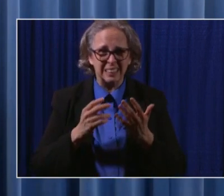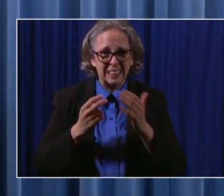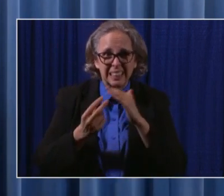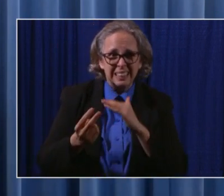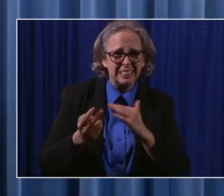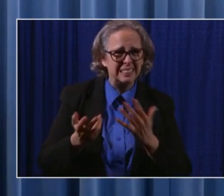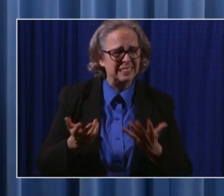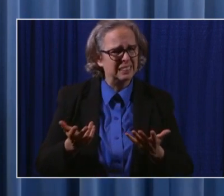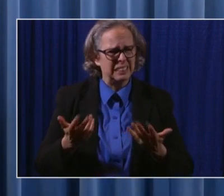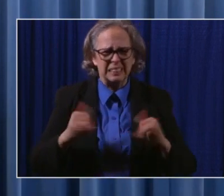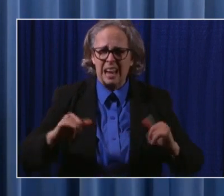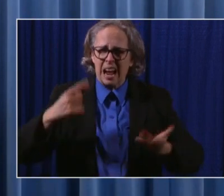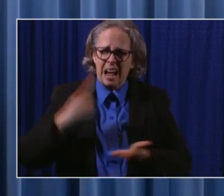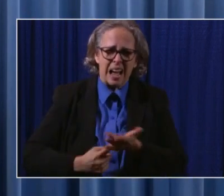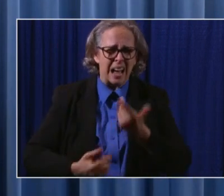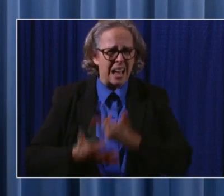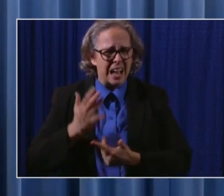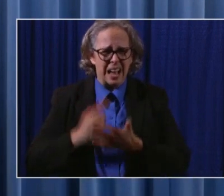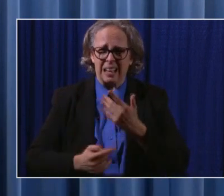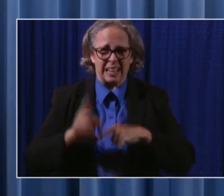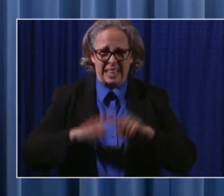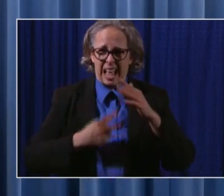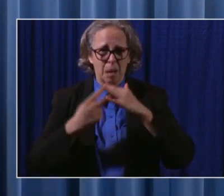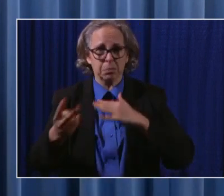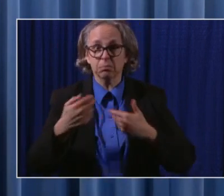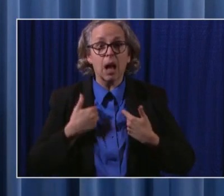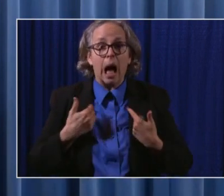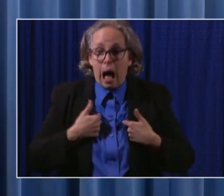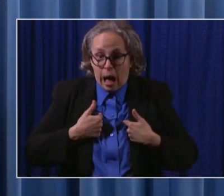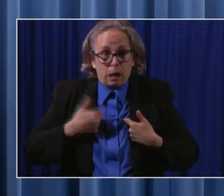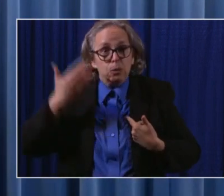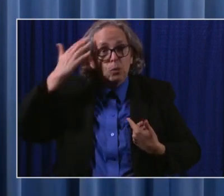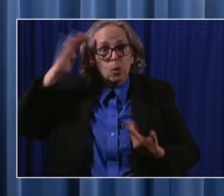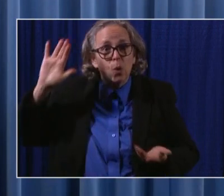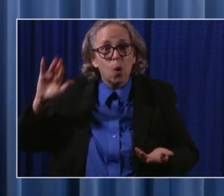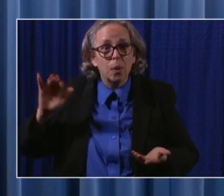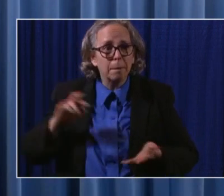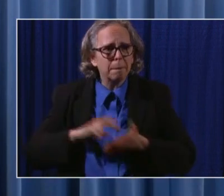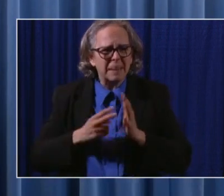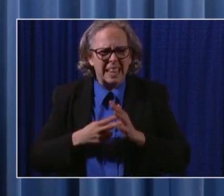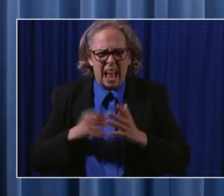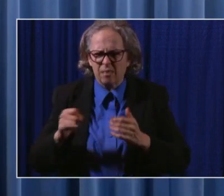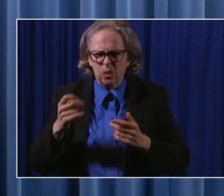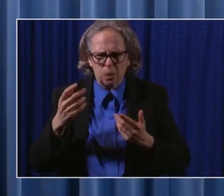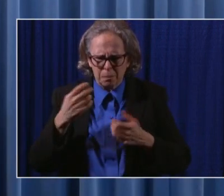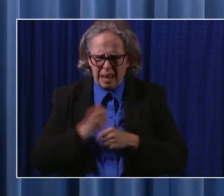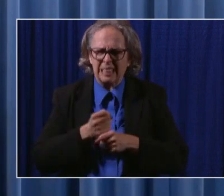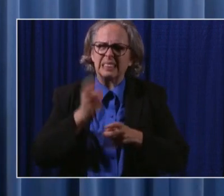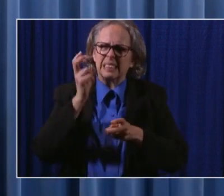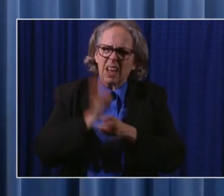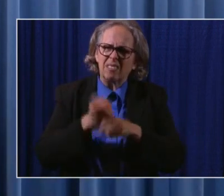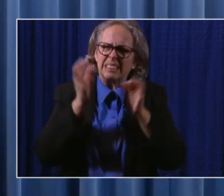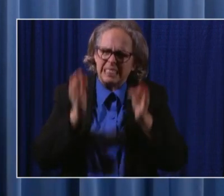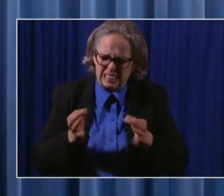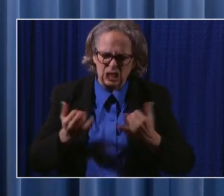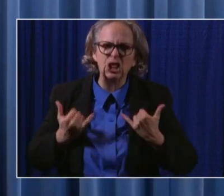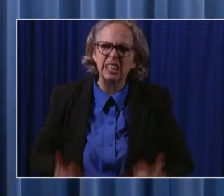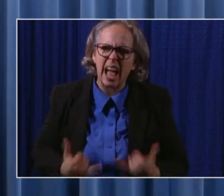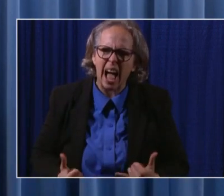them. So they're having to make difficult decisions. We've got young people who